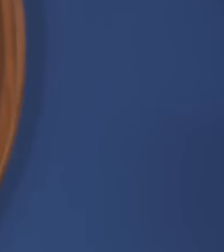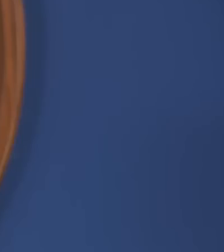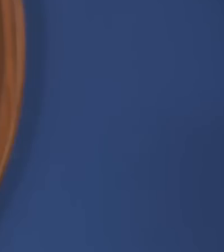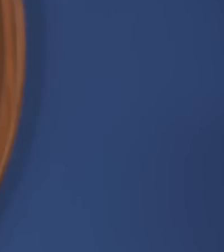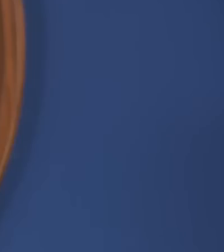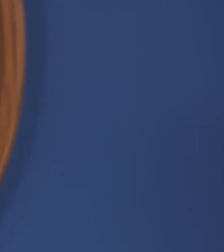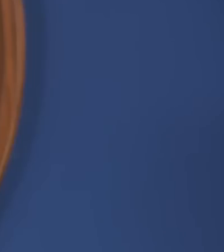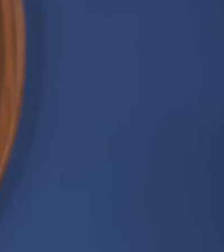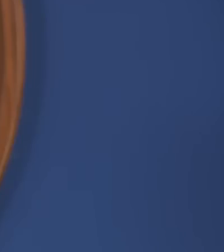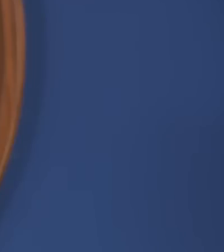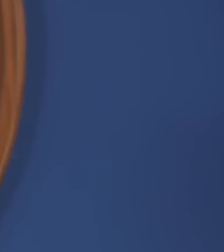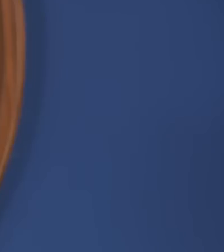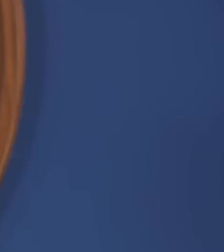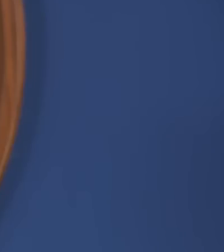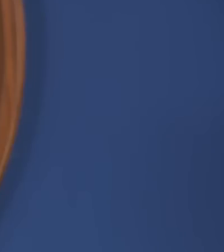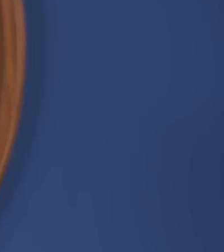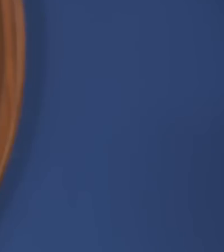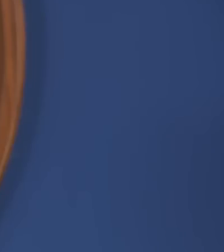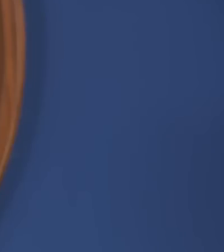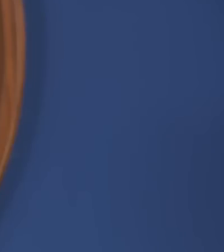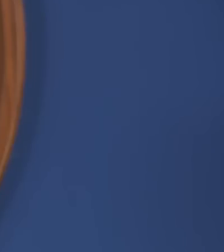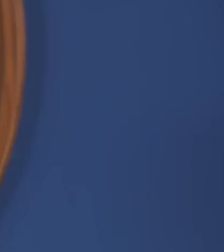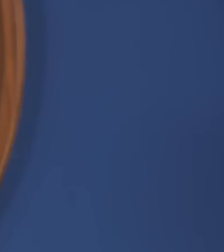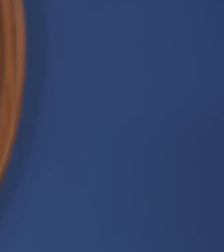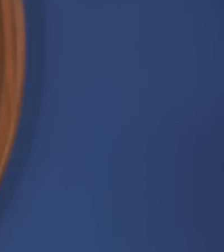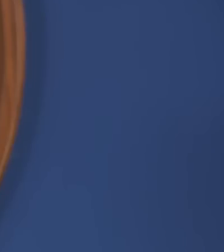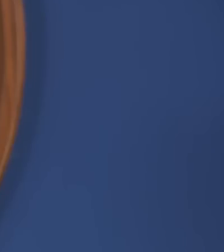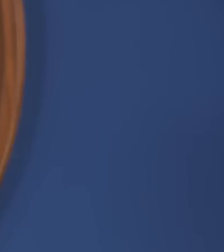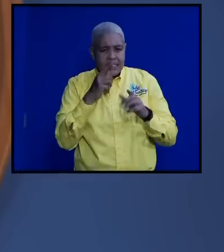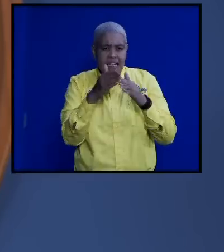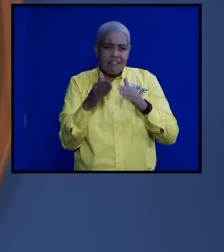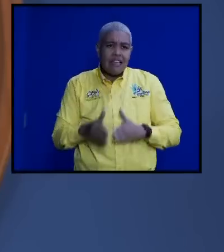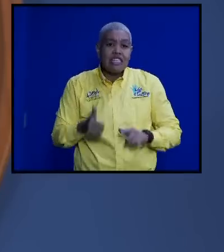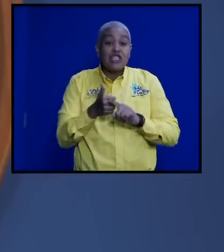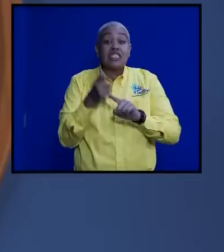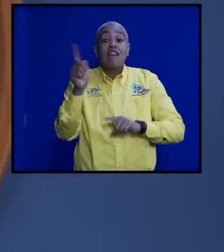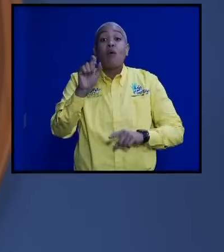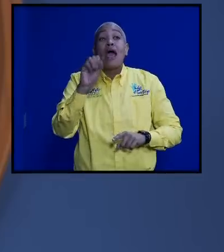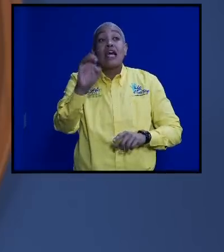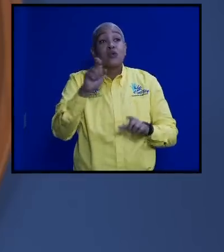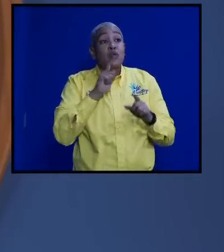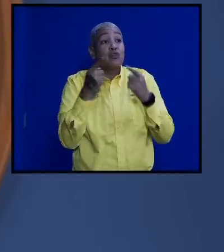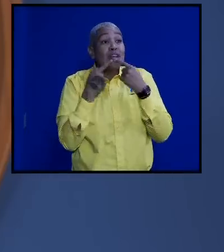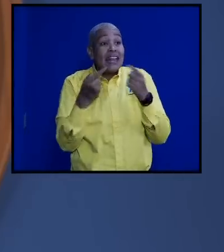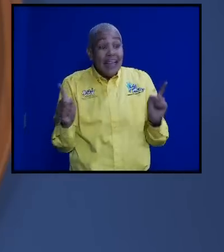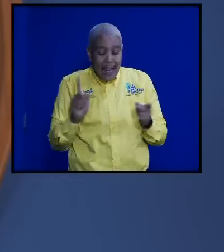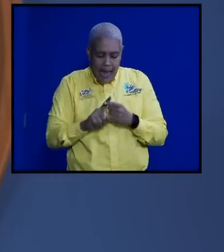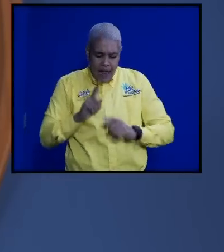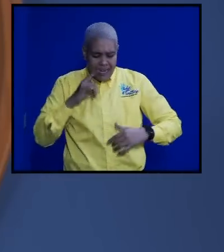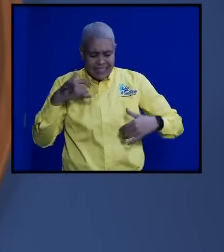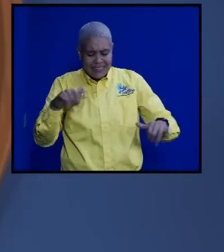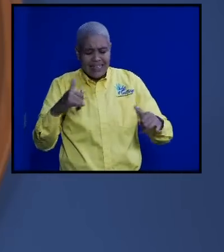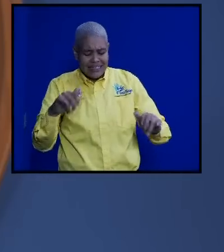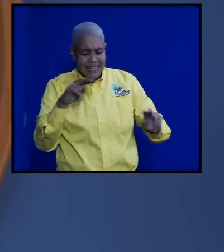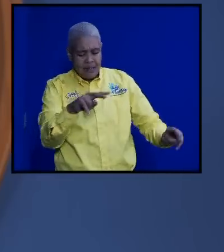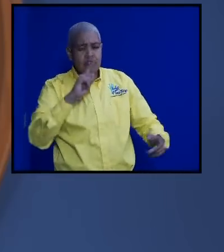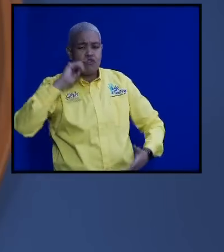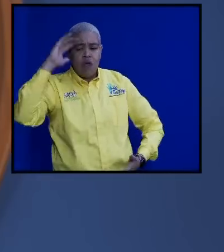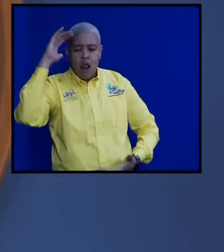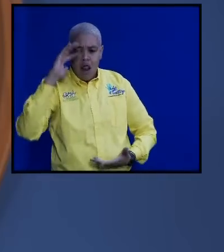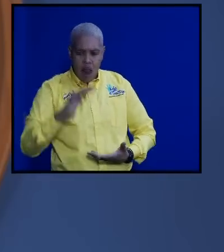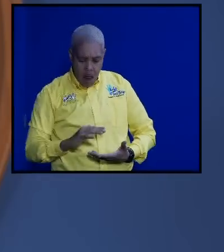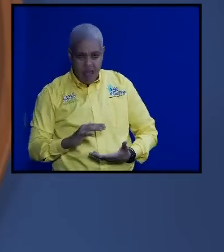recorded declines as high as 55% in the divisions where the SOEs were declared and continued to trend